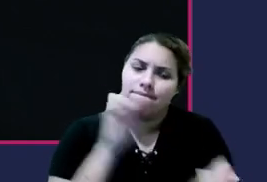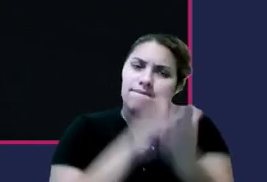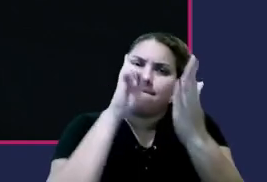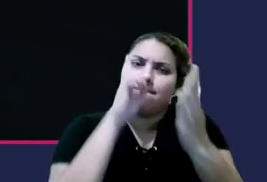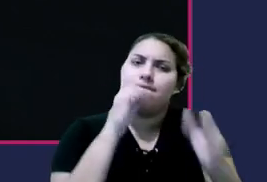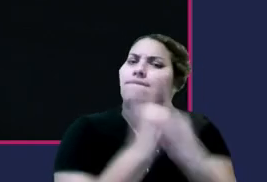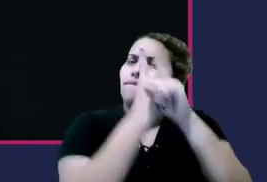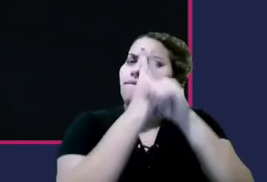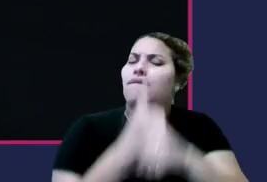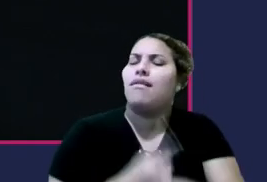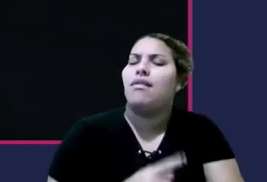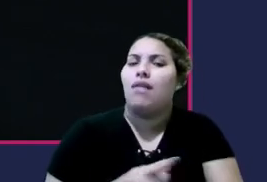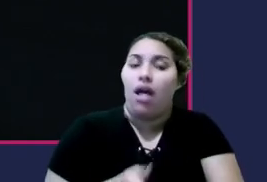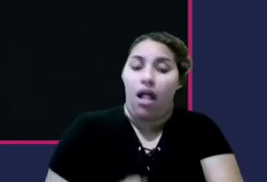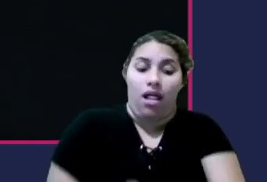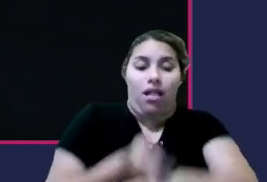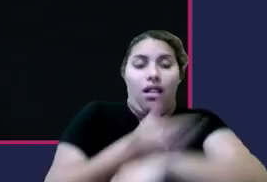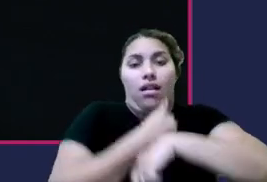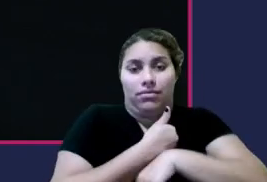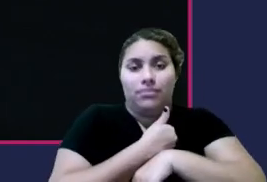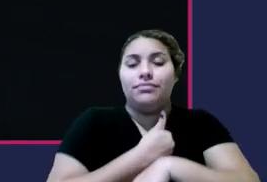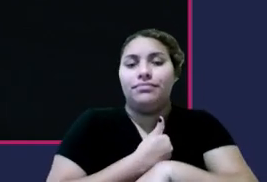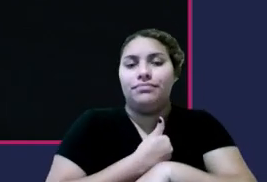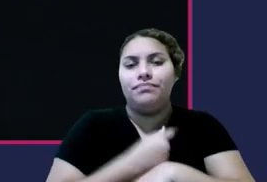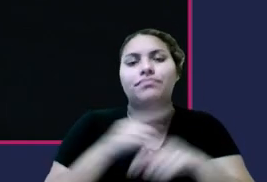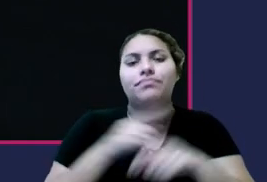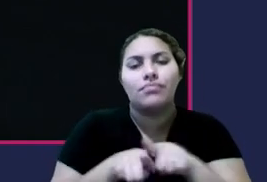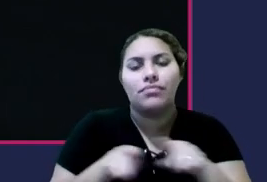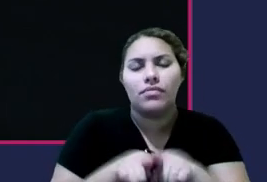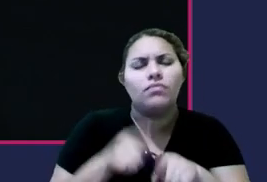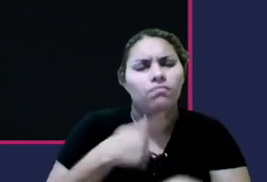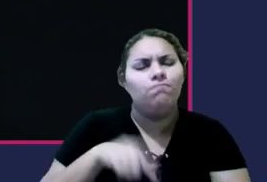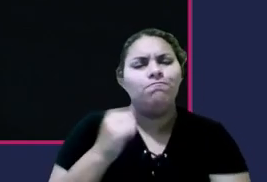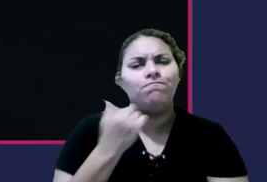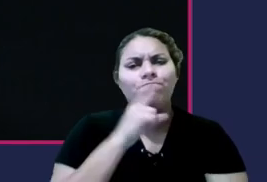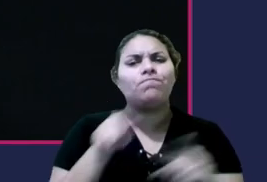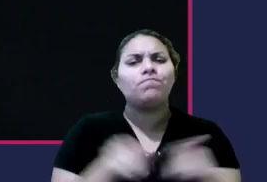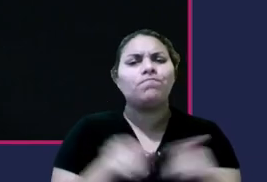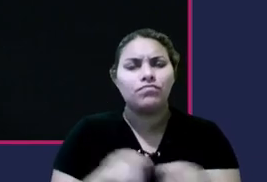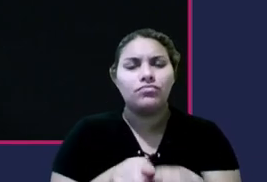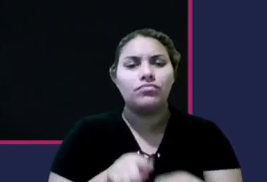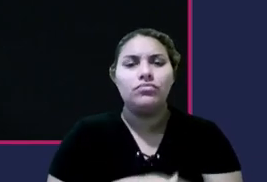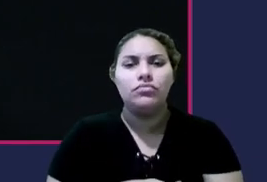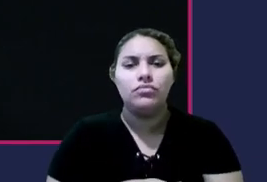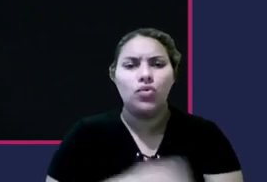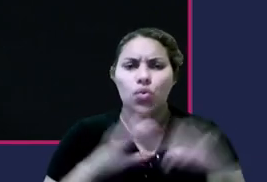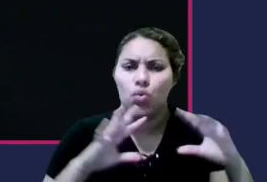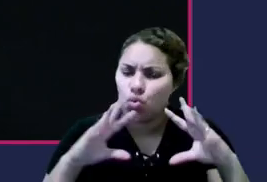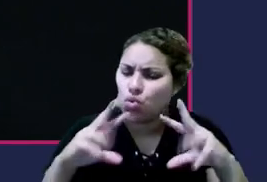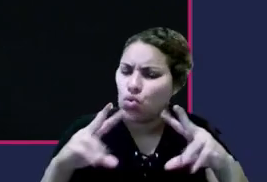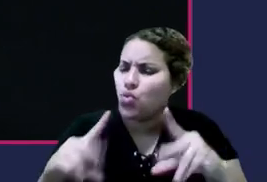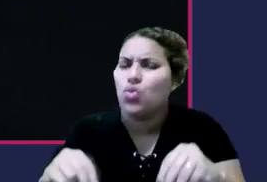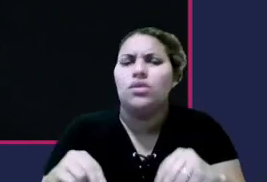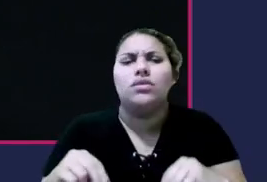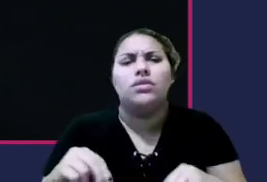can have an early diagnostic, and with that we can